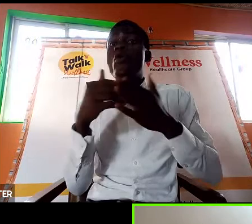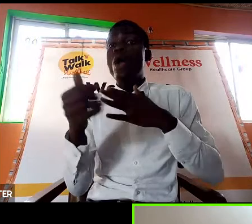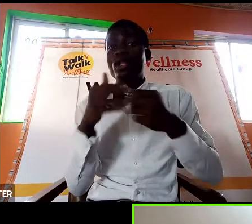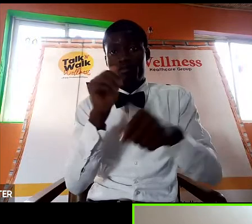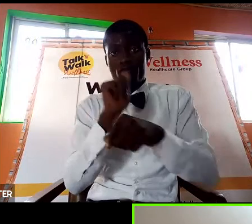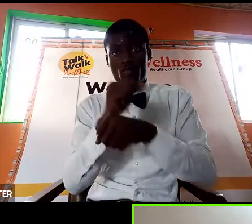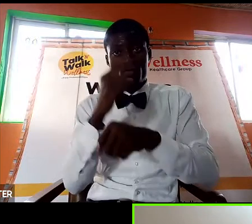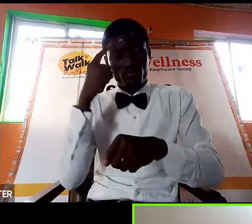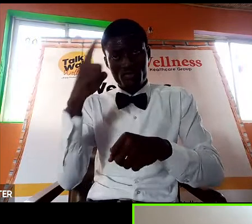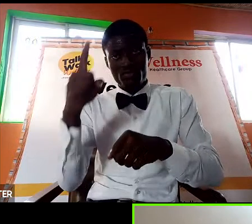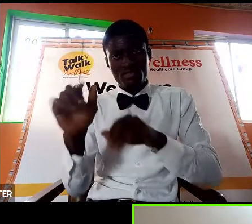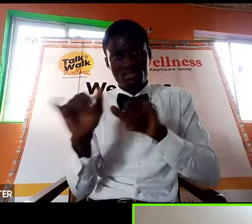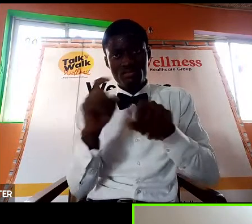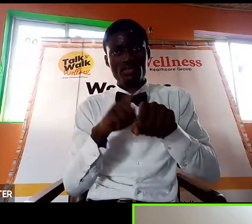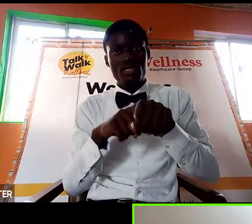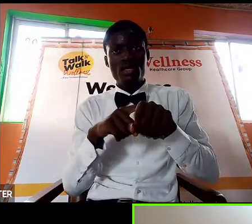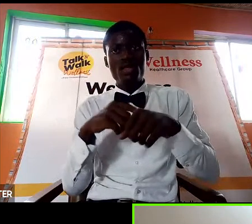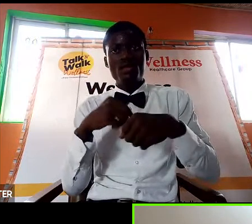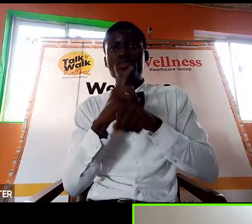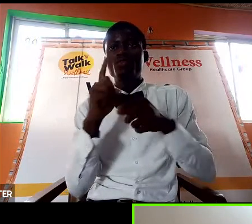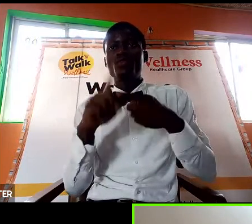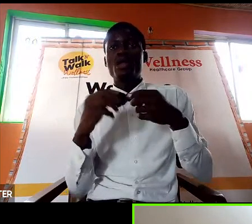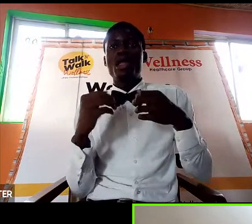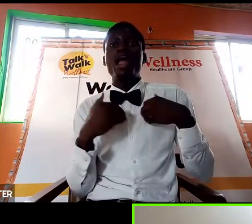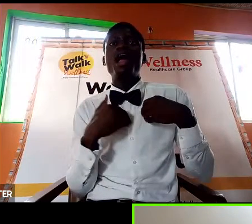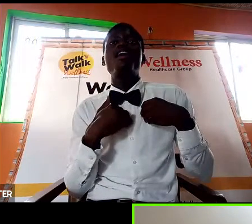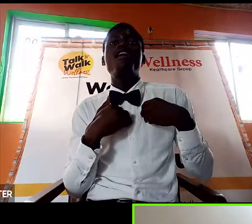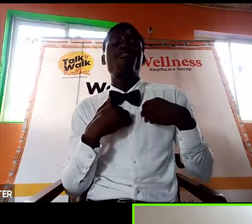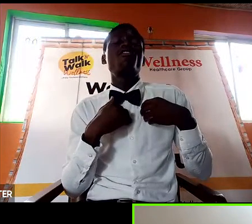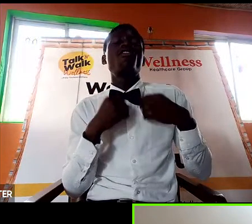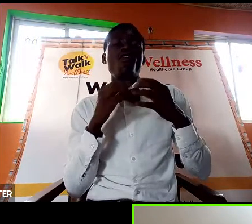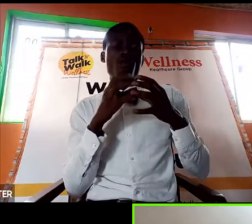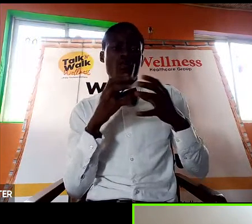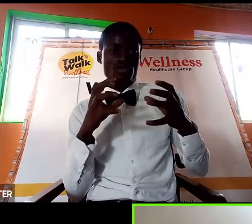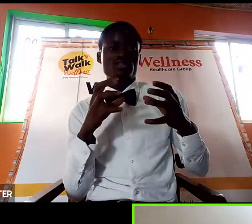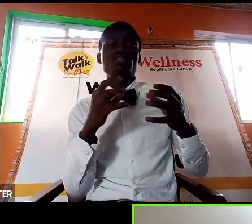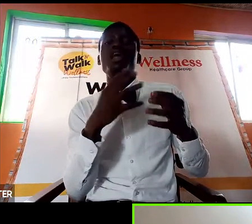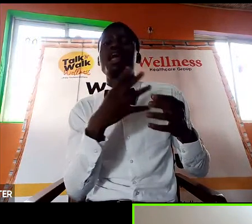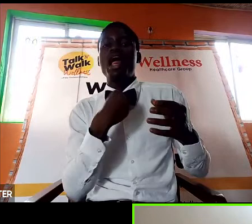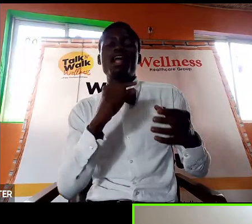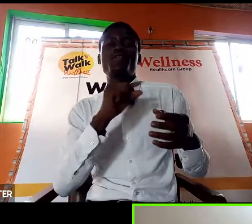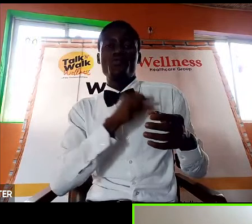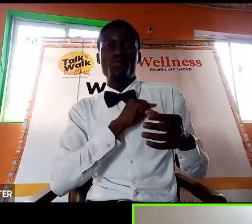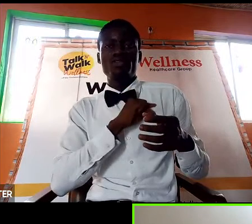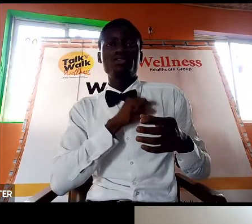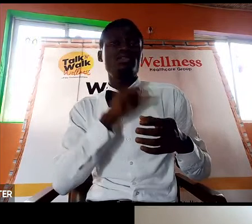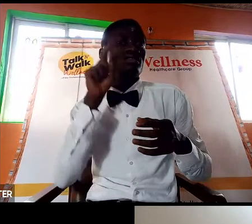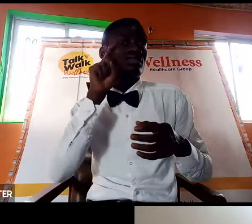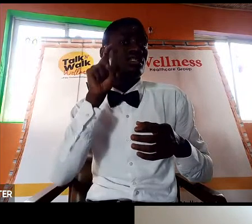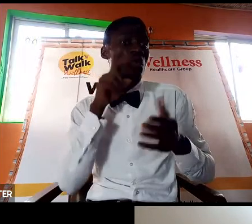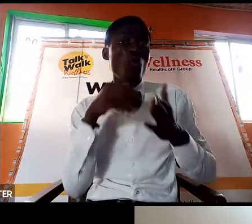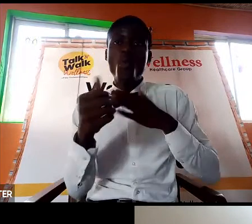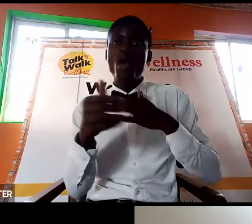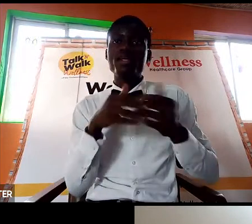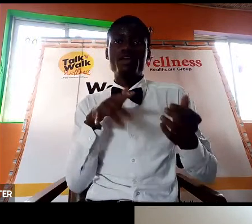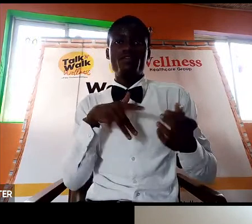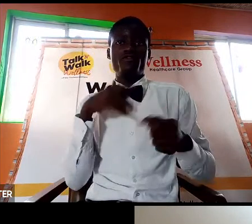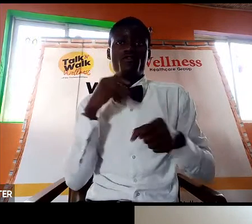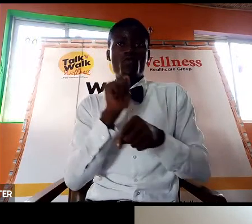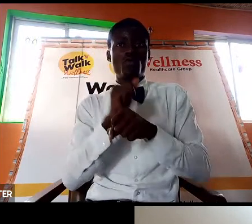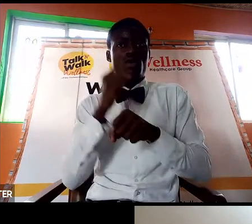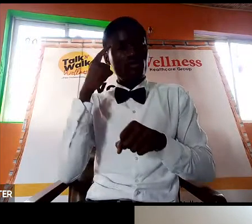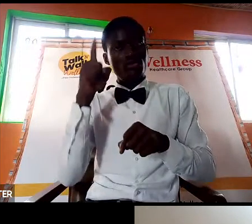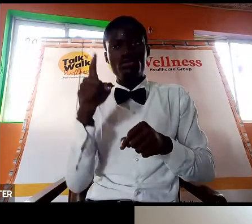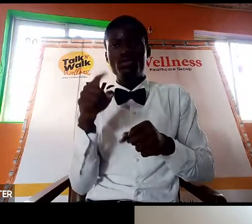quality at the same time. Okay. Quantity is very important, but whatever works for you. So So it's people not should. how many times that is